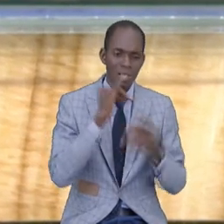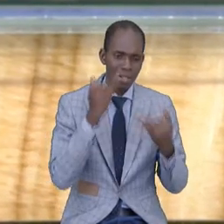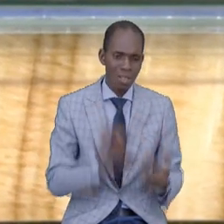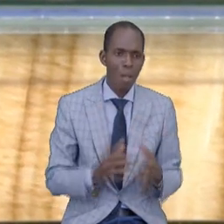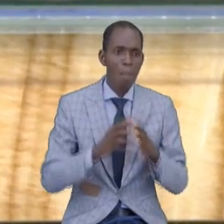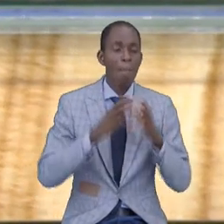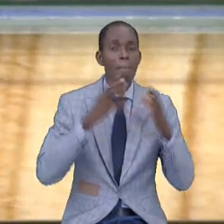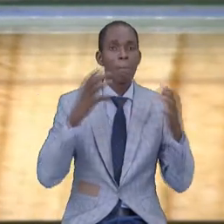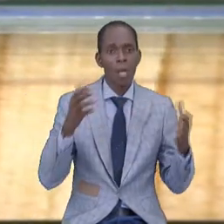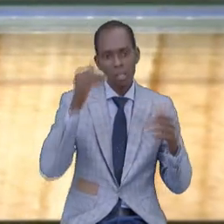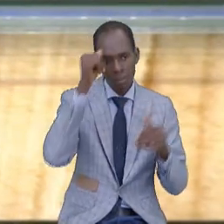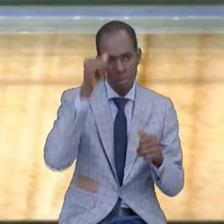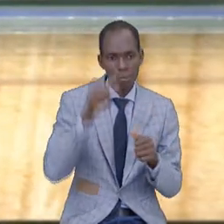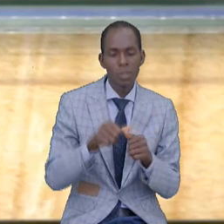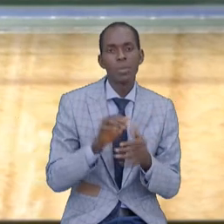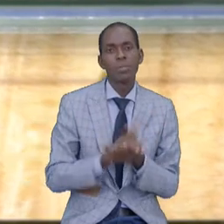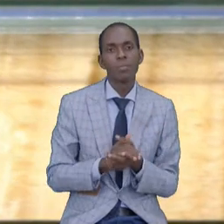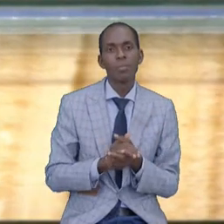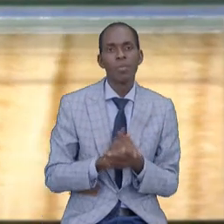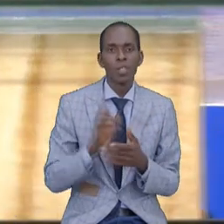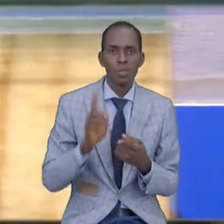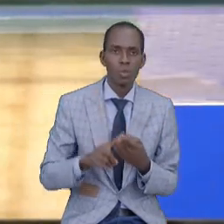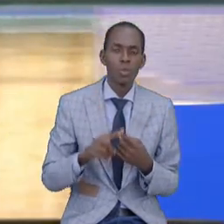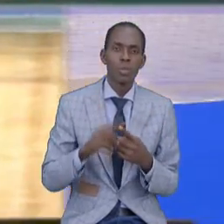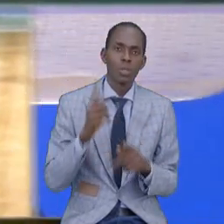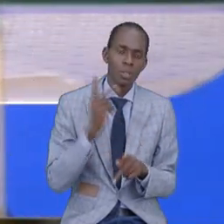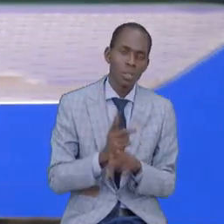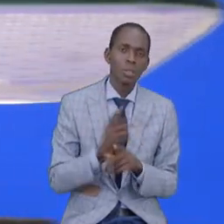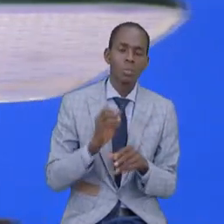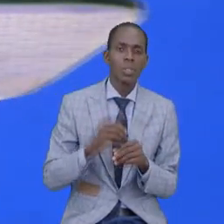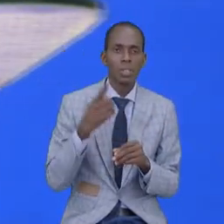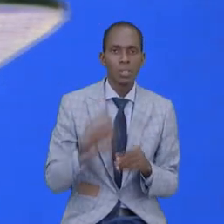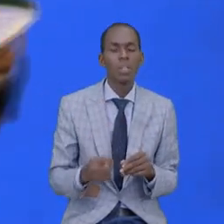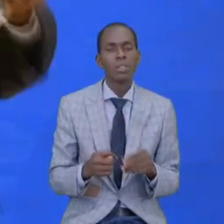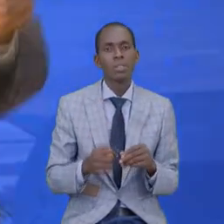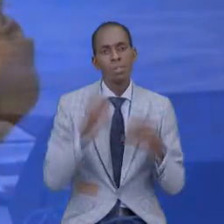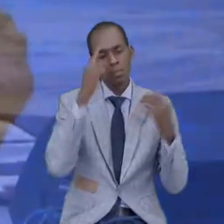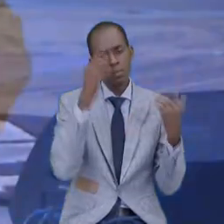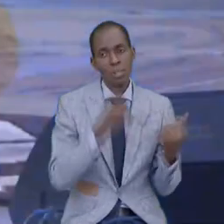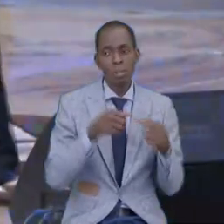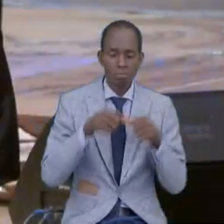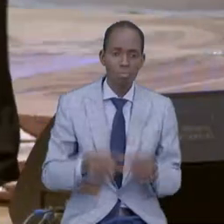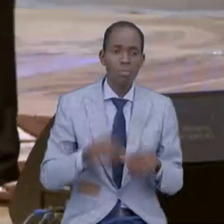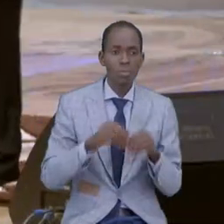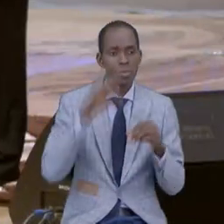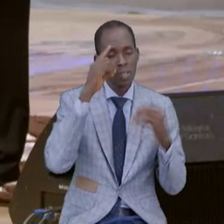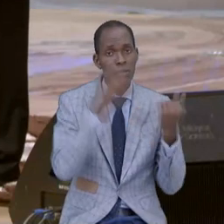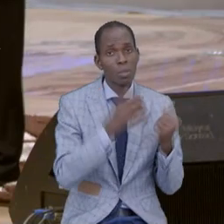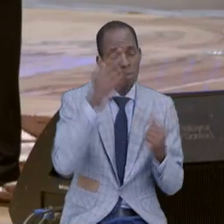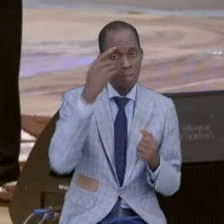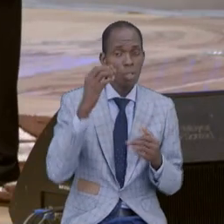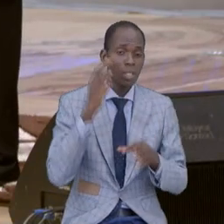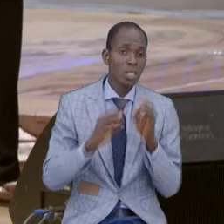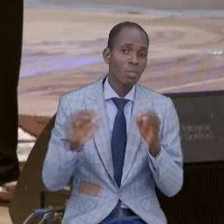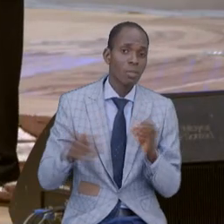much. Remember, to keep in the faith, abide in the faith, because if any